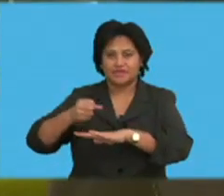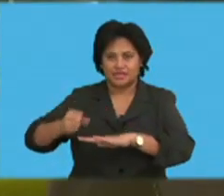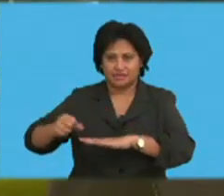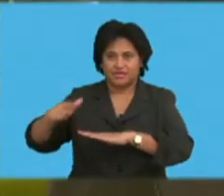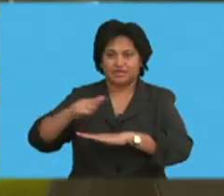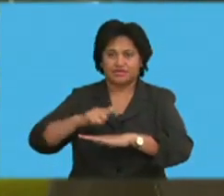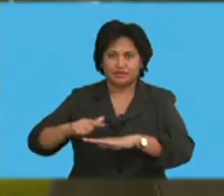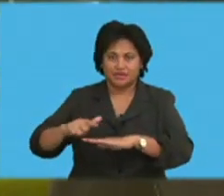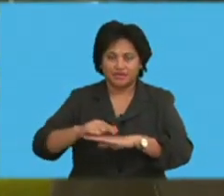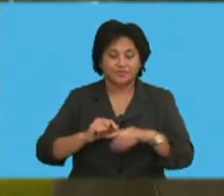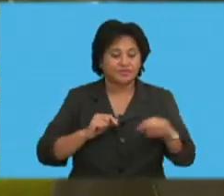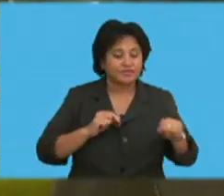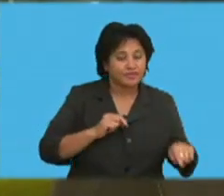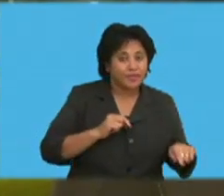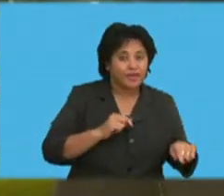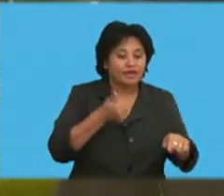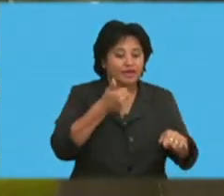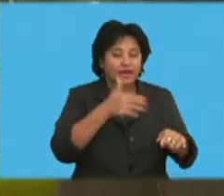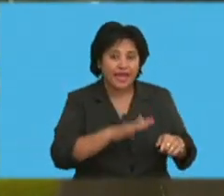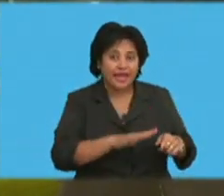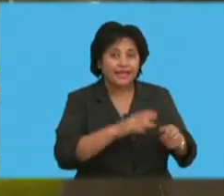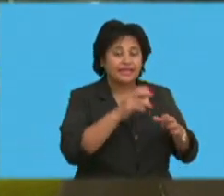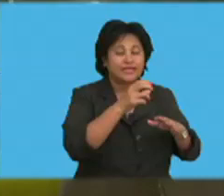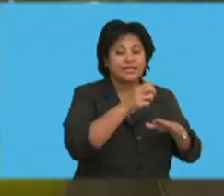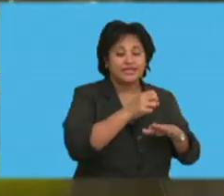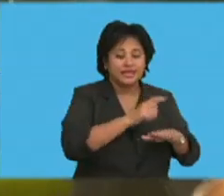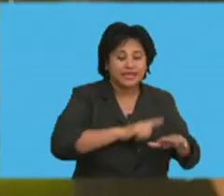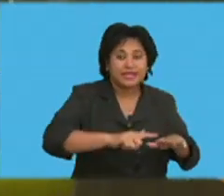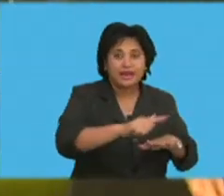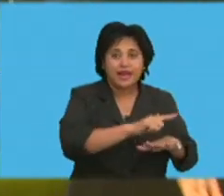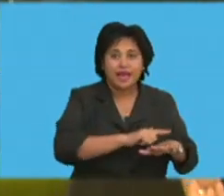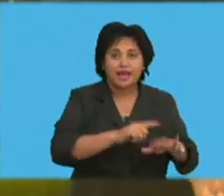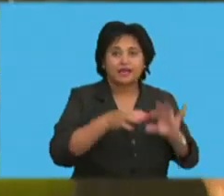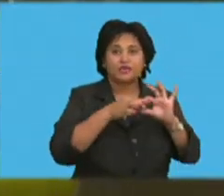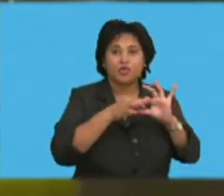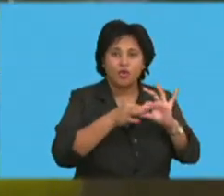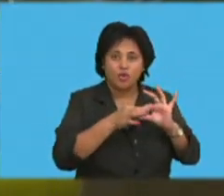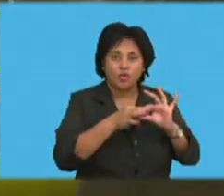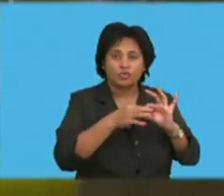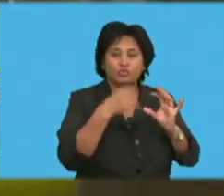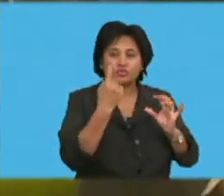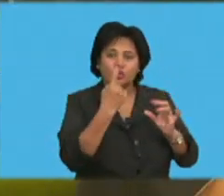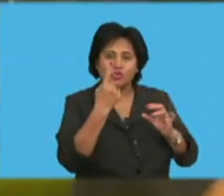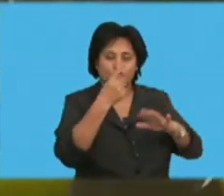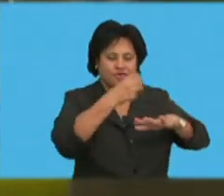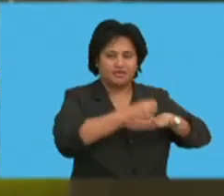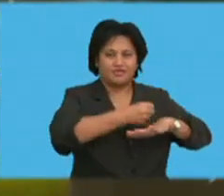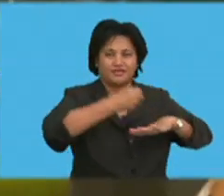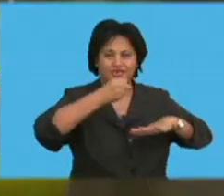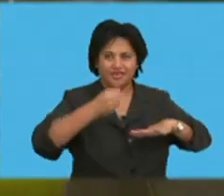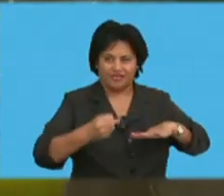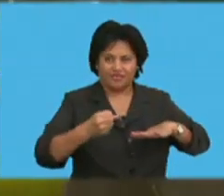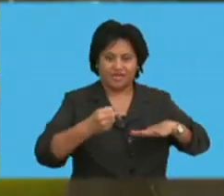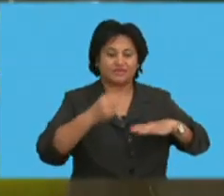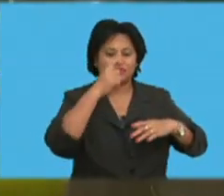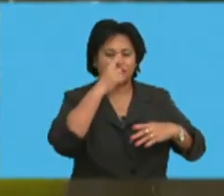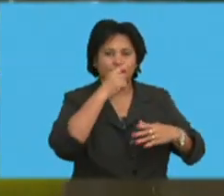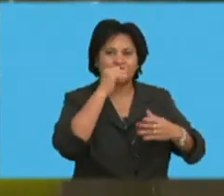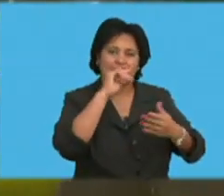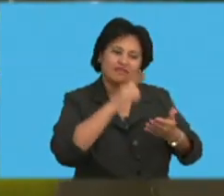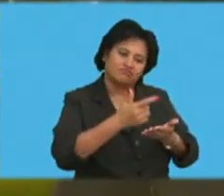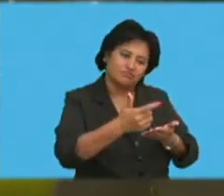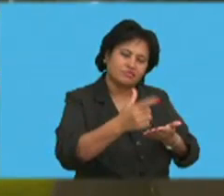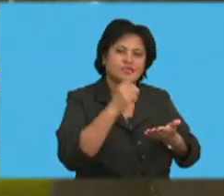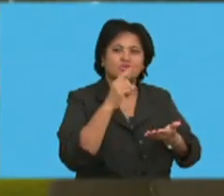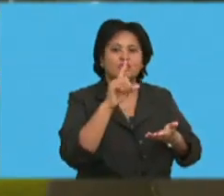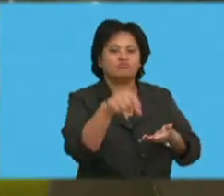Act as any grant of land by the state. So where the state actually grants the land to somebody. The effect of a